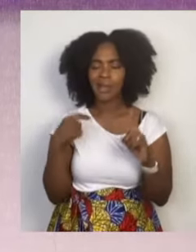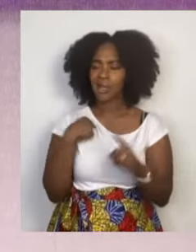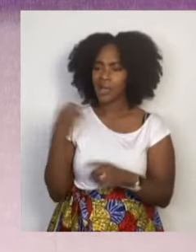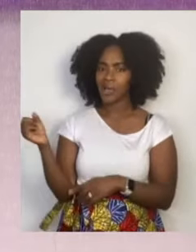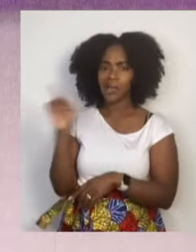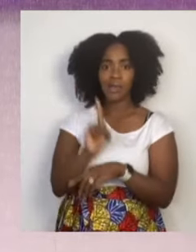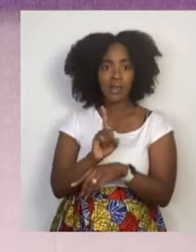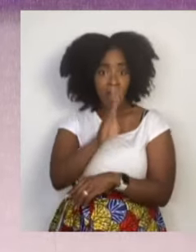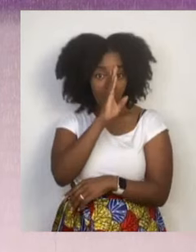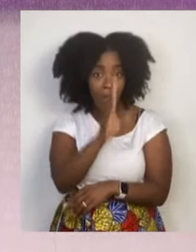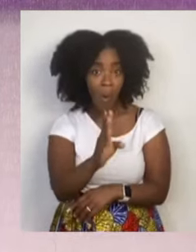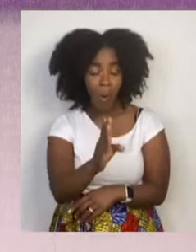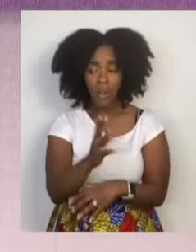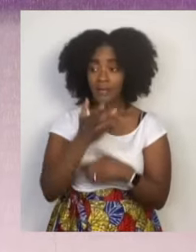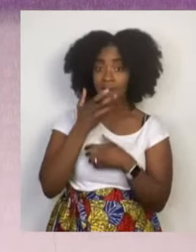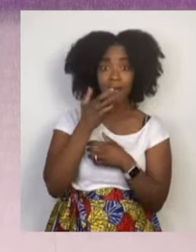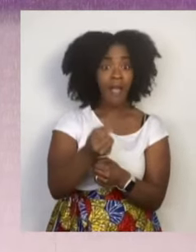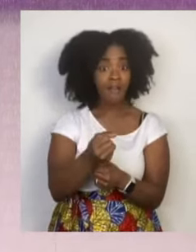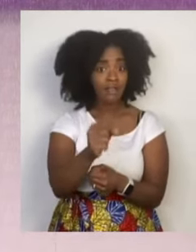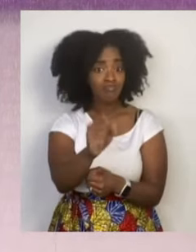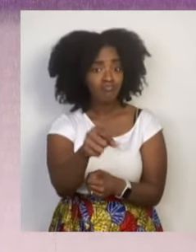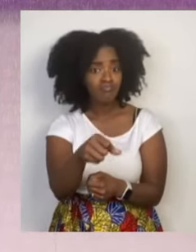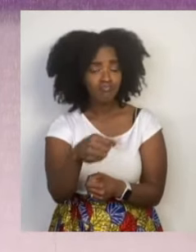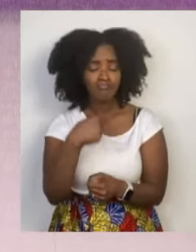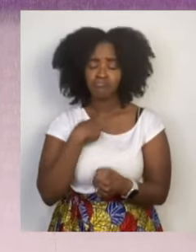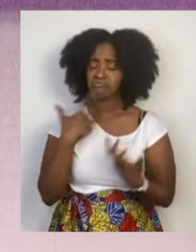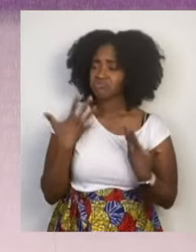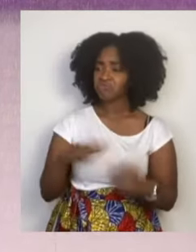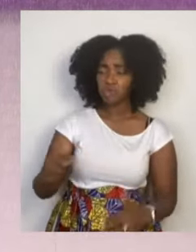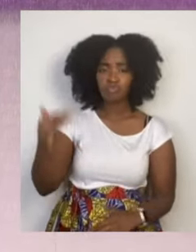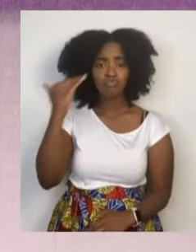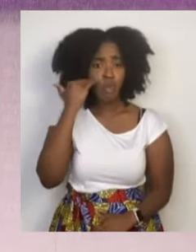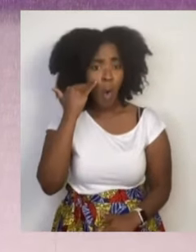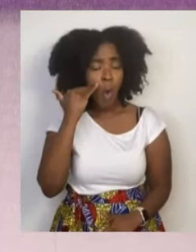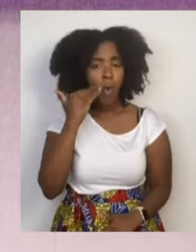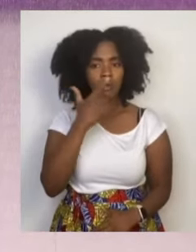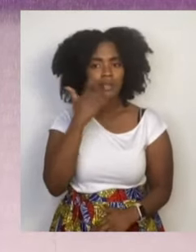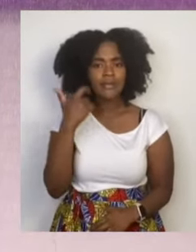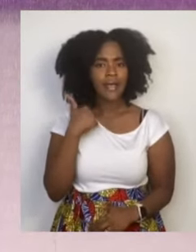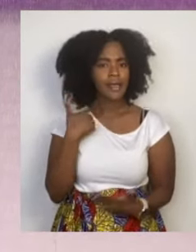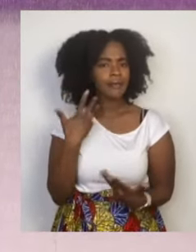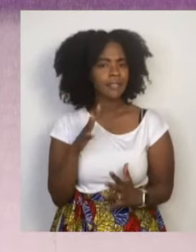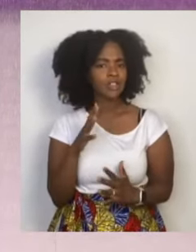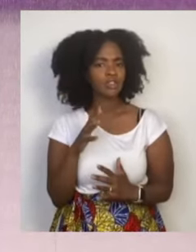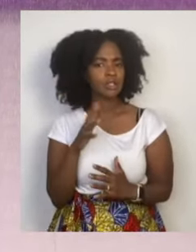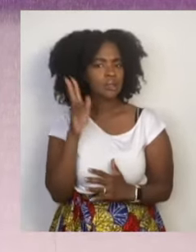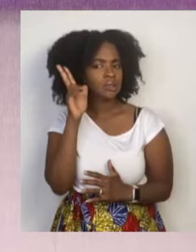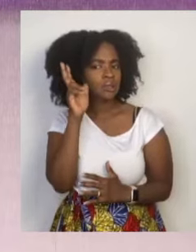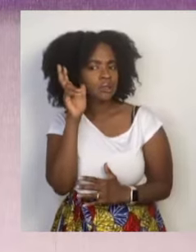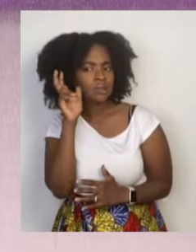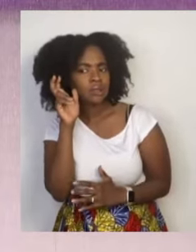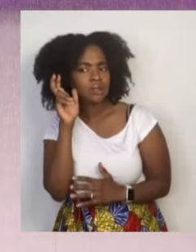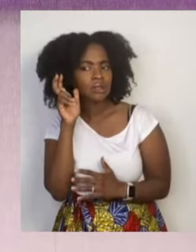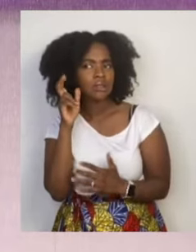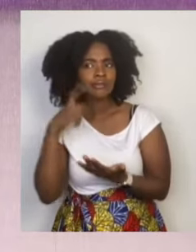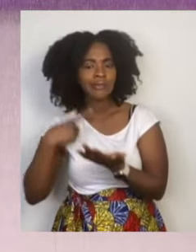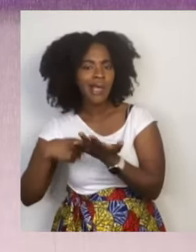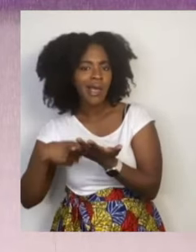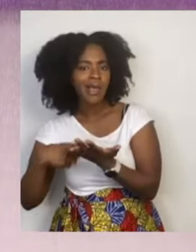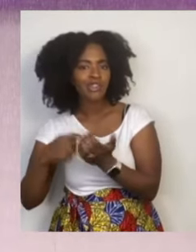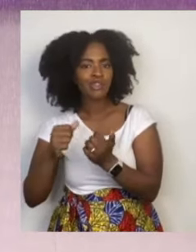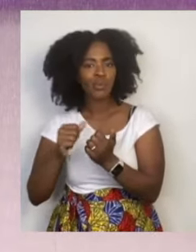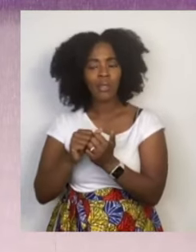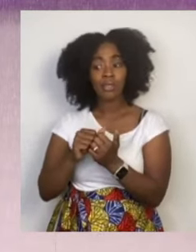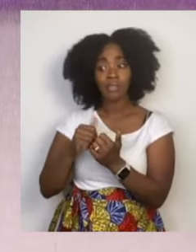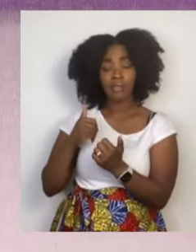come with great assurance because I've eavesdropped on a conversation that God had with a young prophet